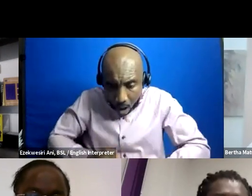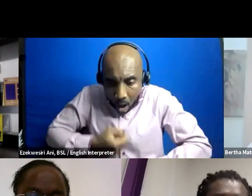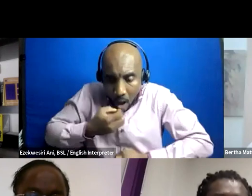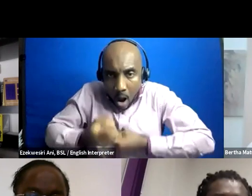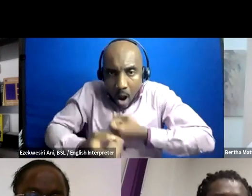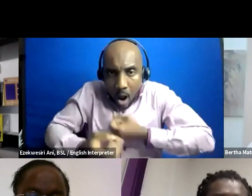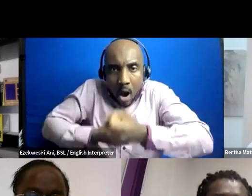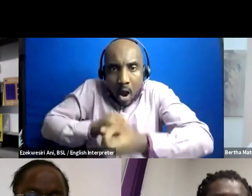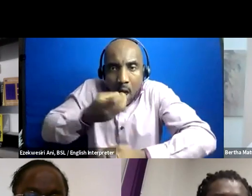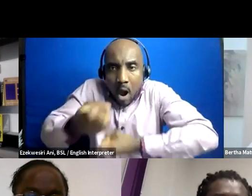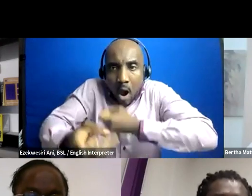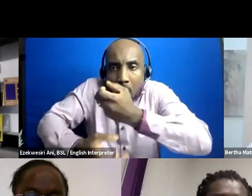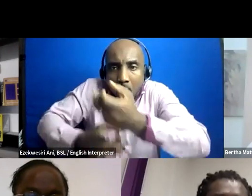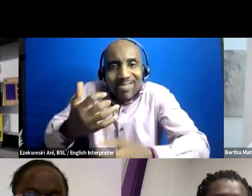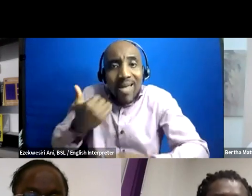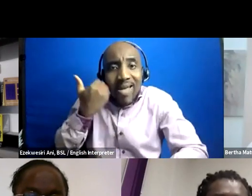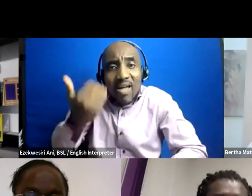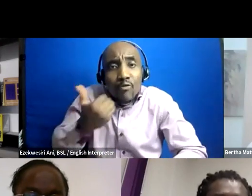just their day-to-day life